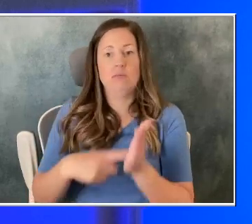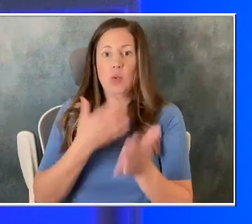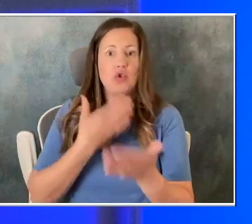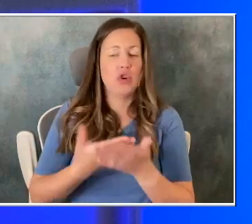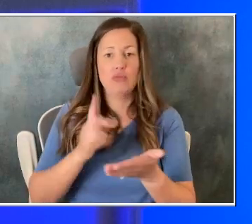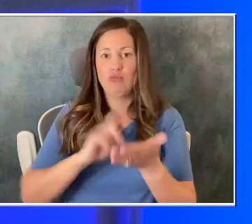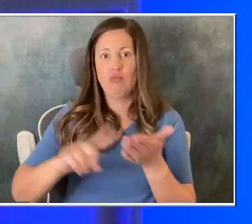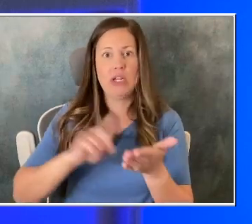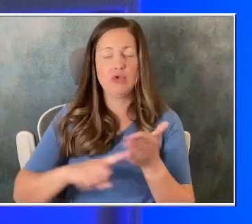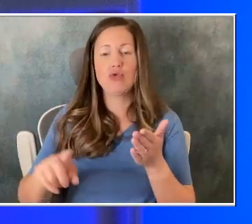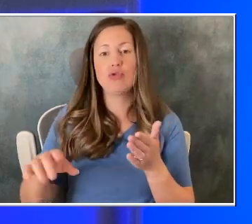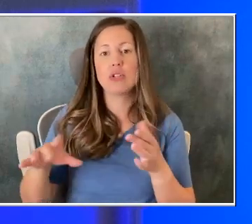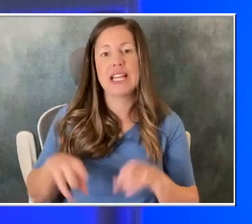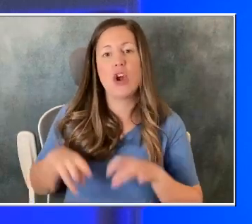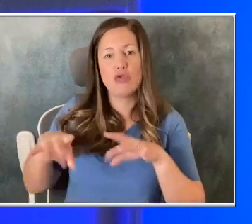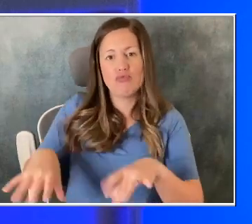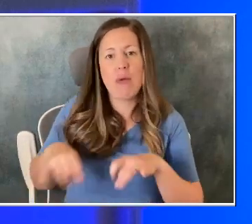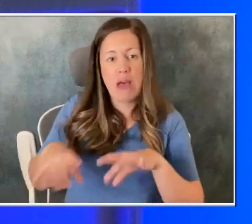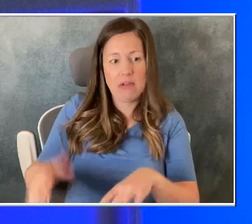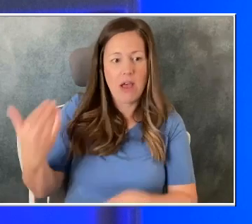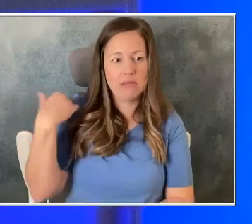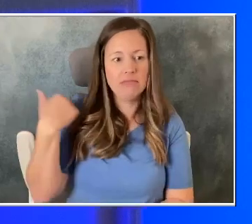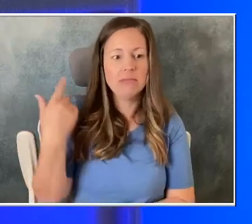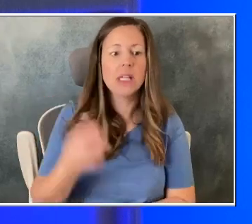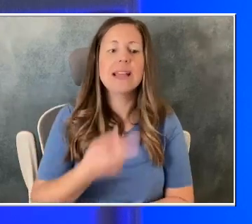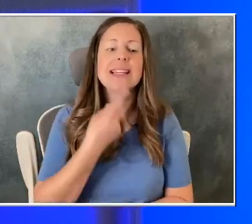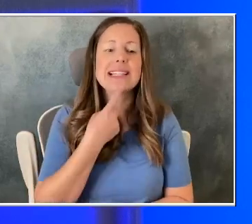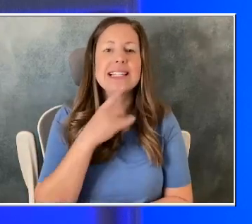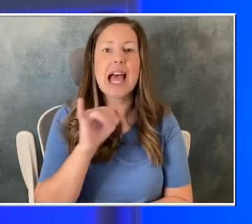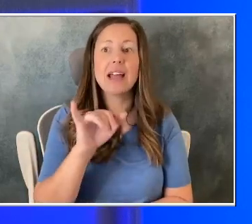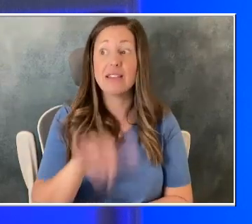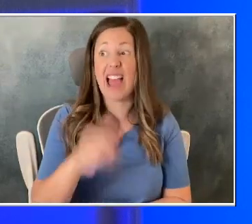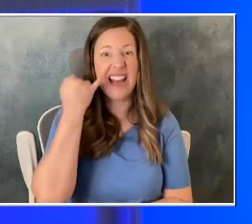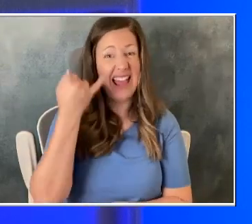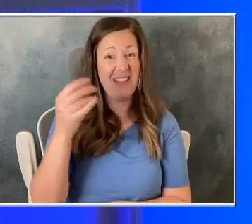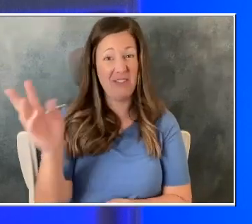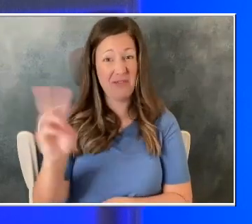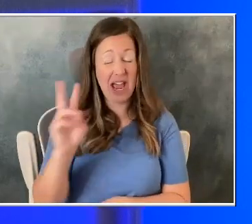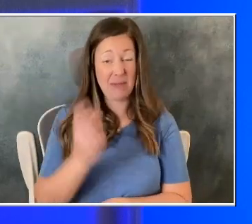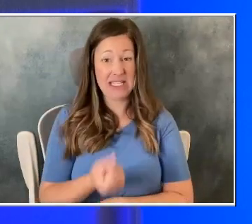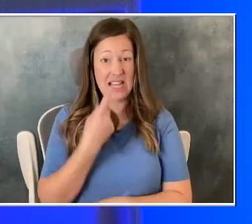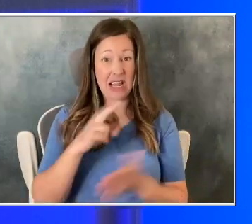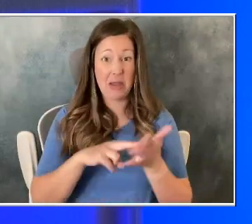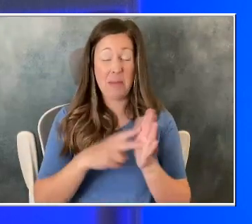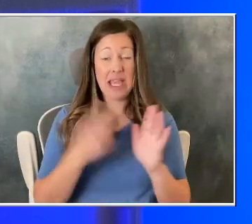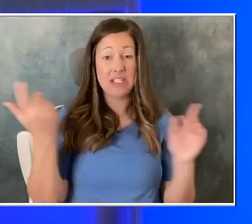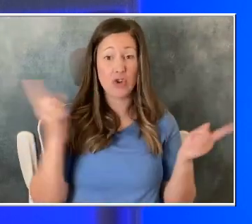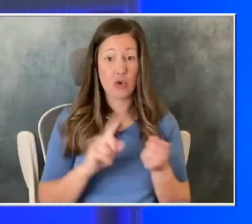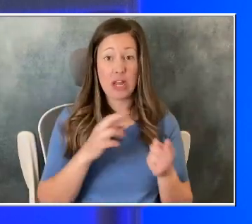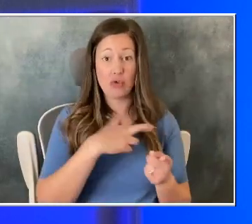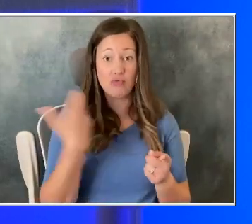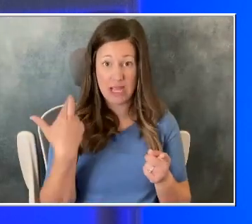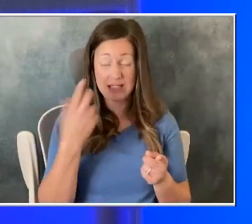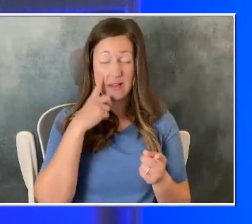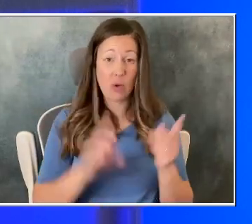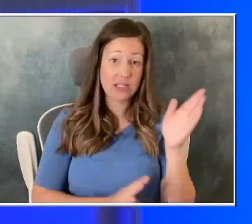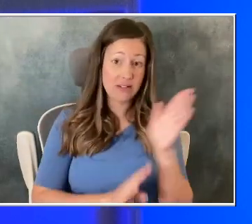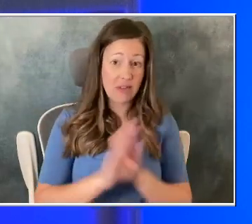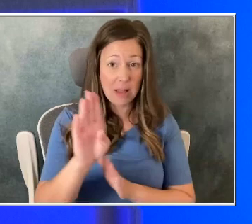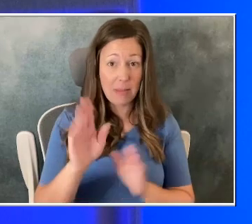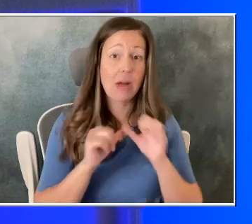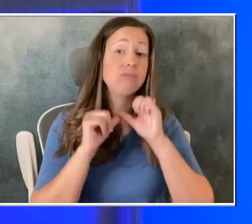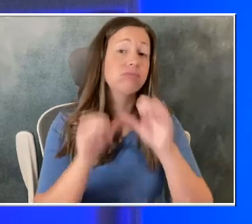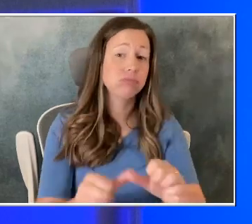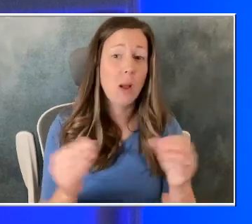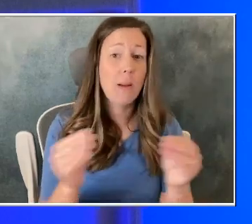Australia before had demonstrated that if you take that supplement, it decreases your risk of developing further non-melanoma skin cancers. And so people have